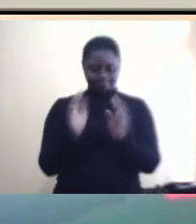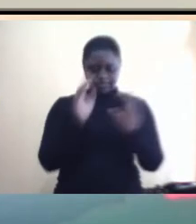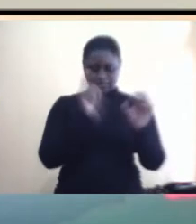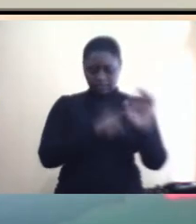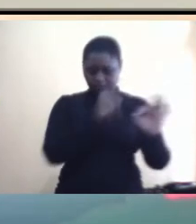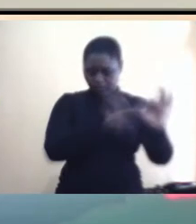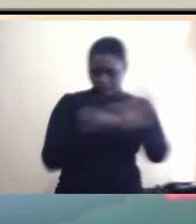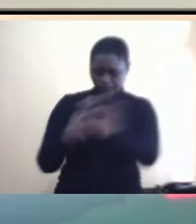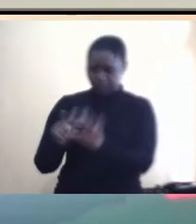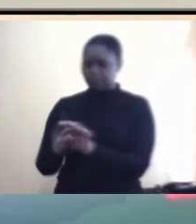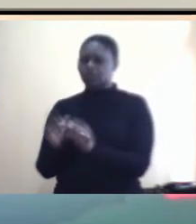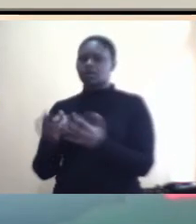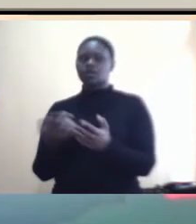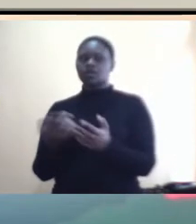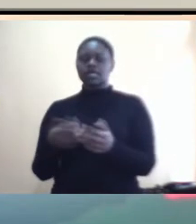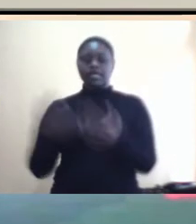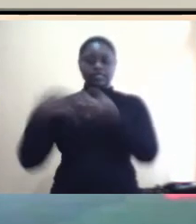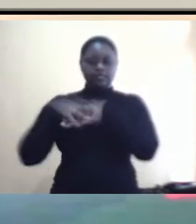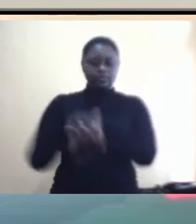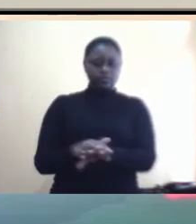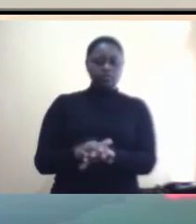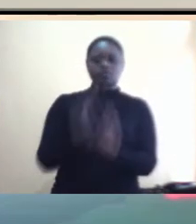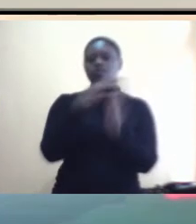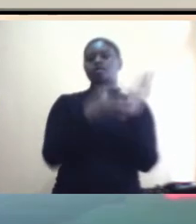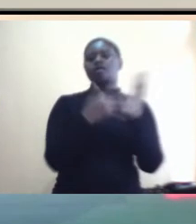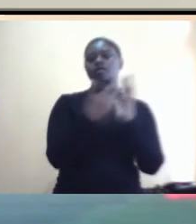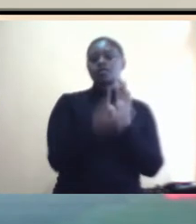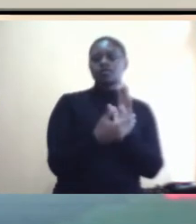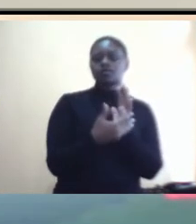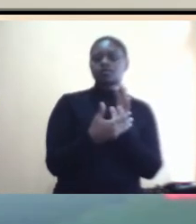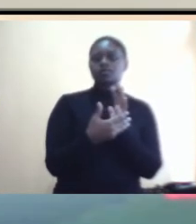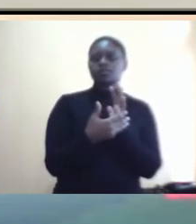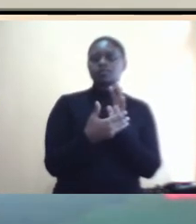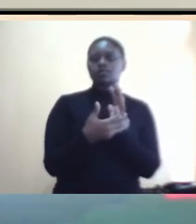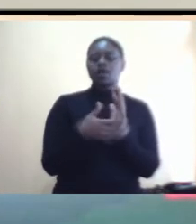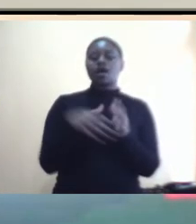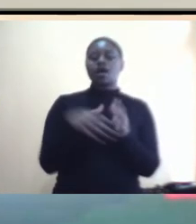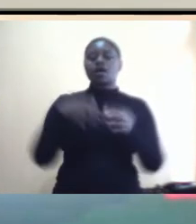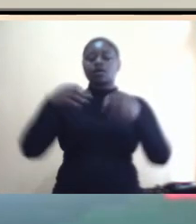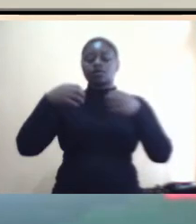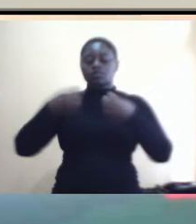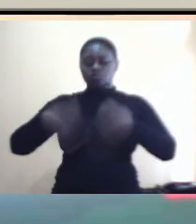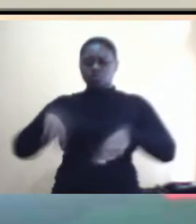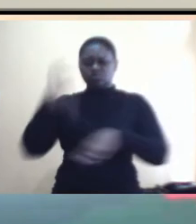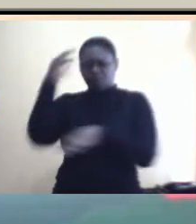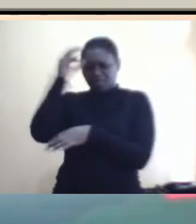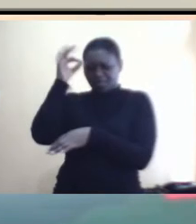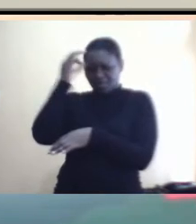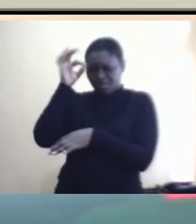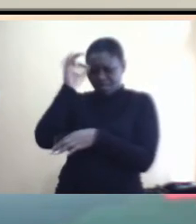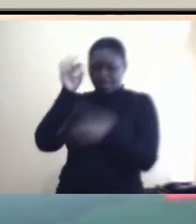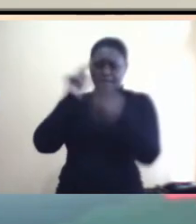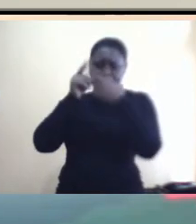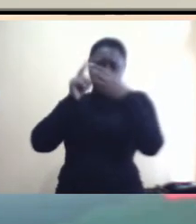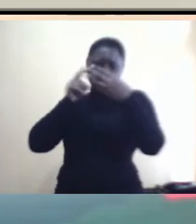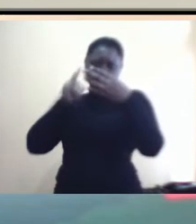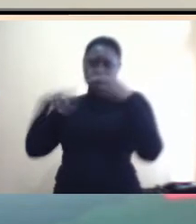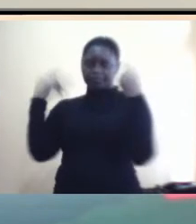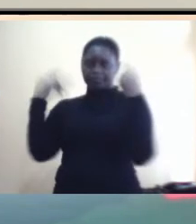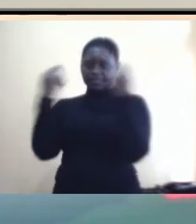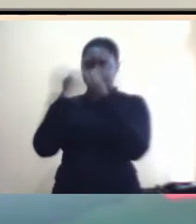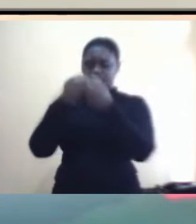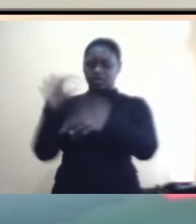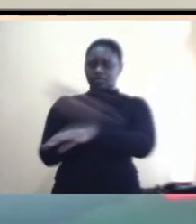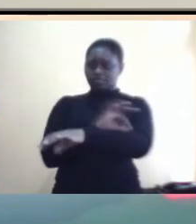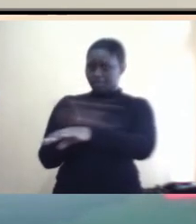MTSF is the implementation framework that moves government closer to the goals of the National Development Plan.